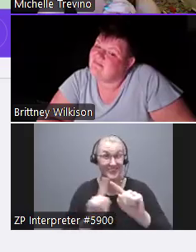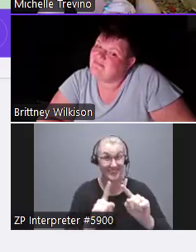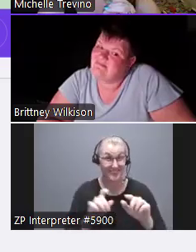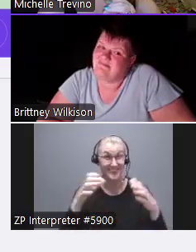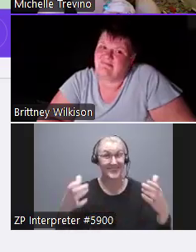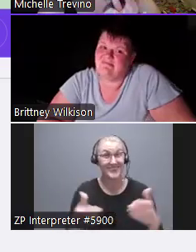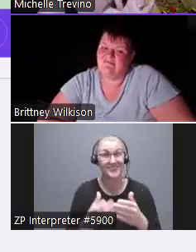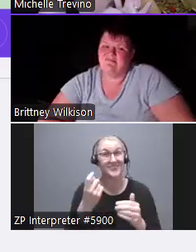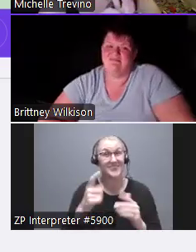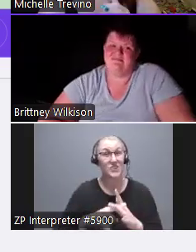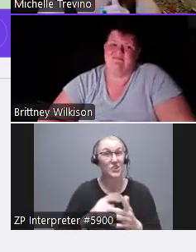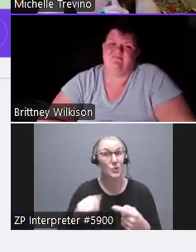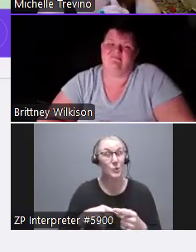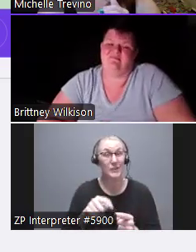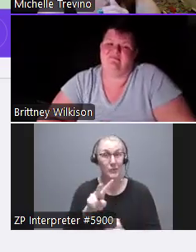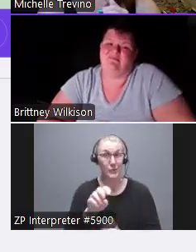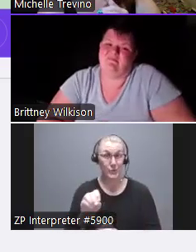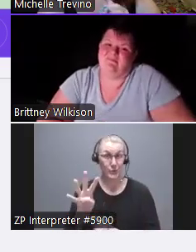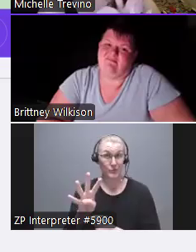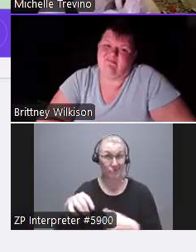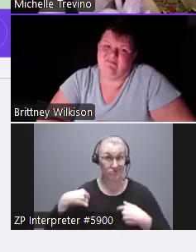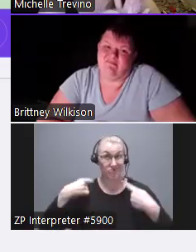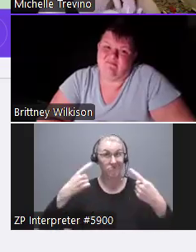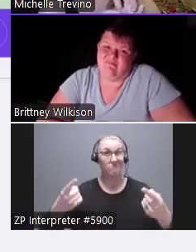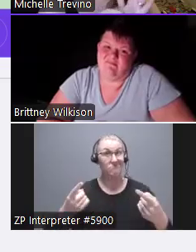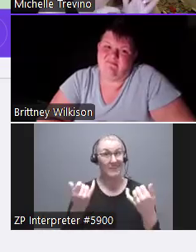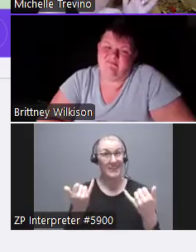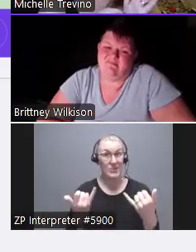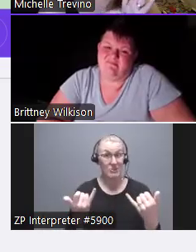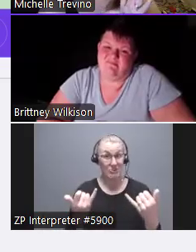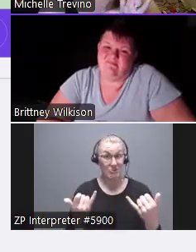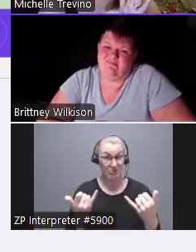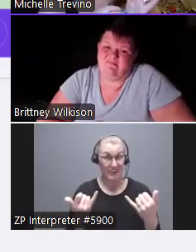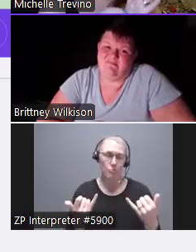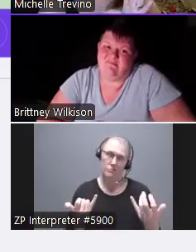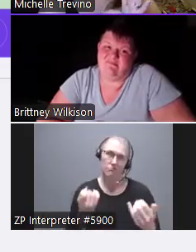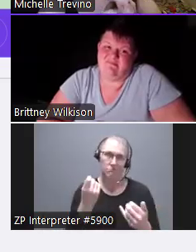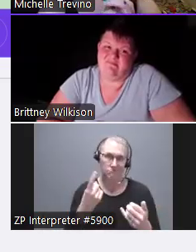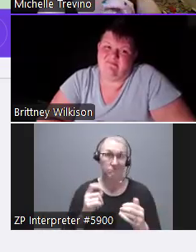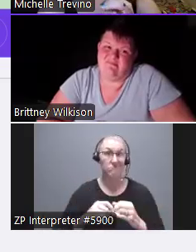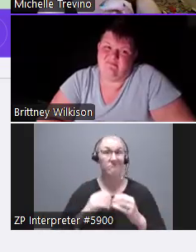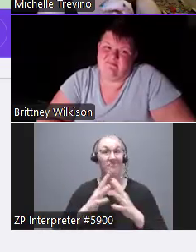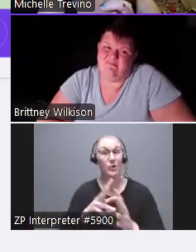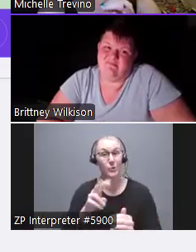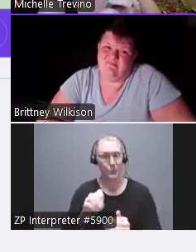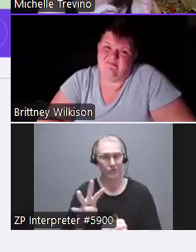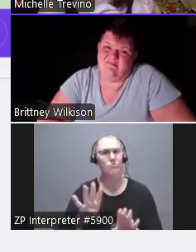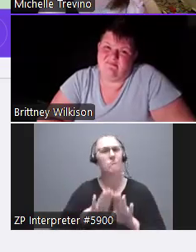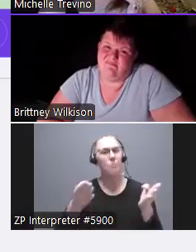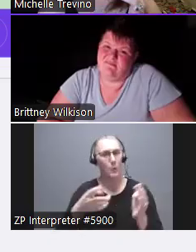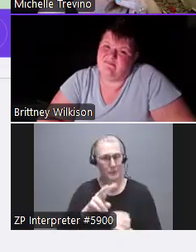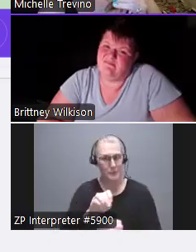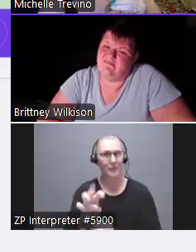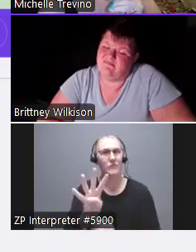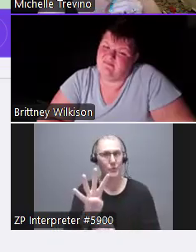2004 to now in 20, well, actually, we opened in 2004.